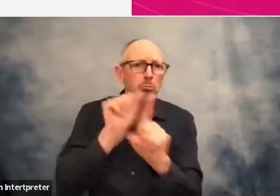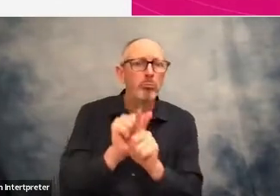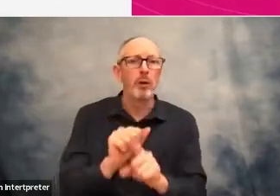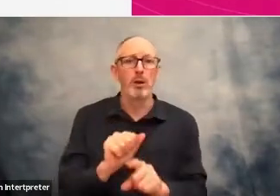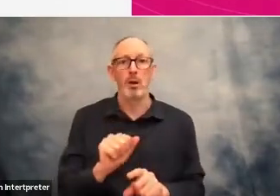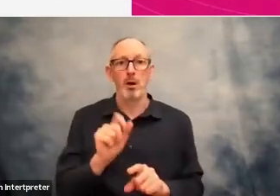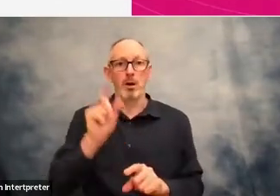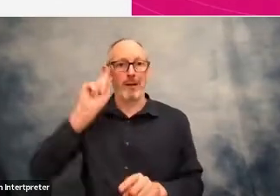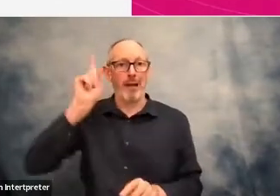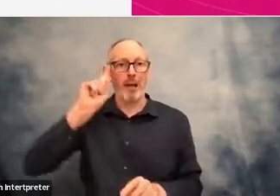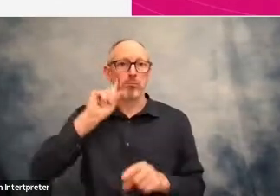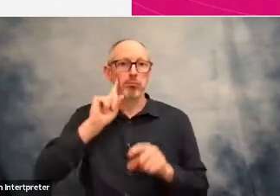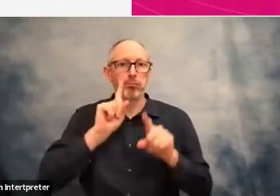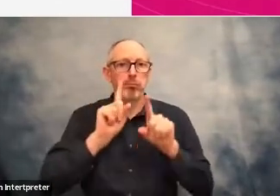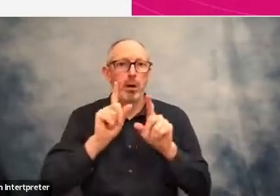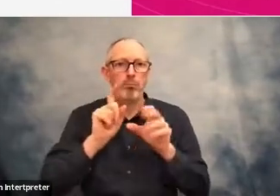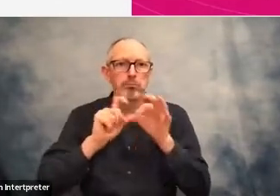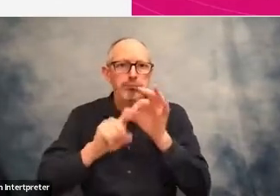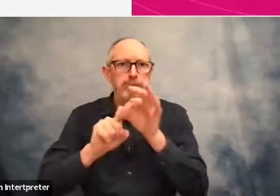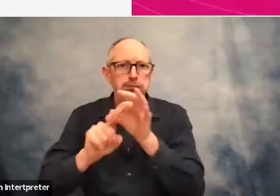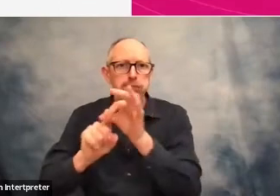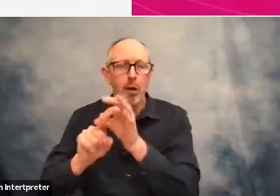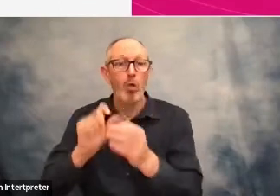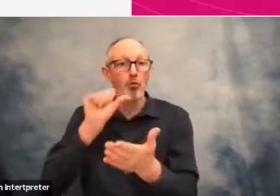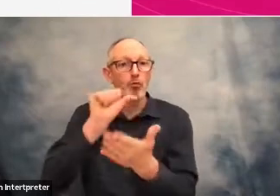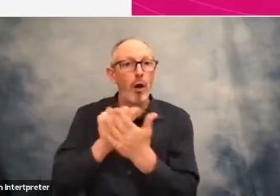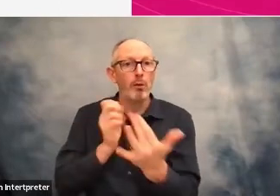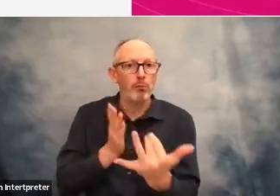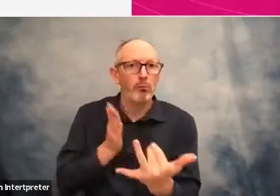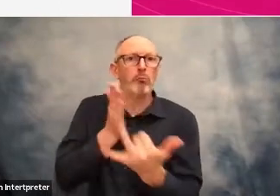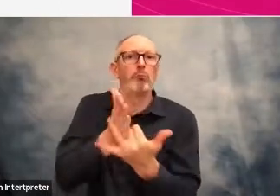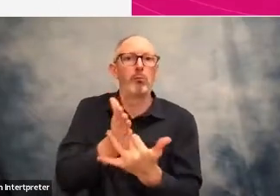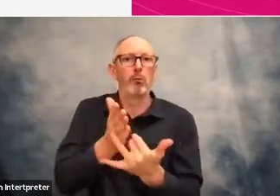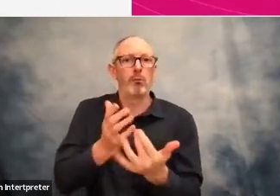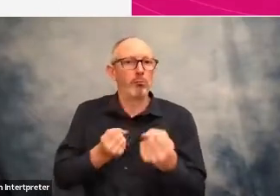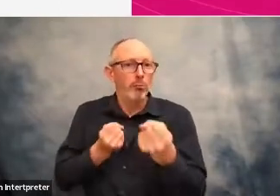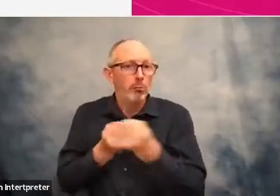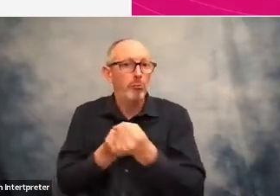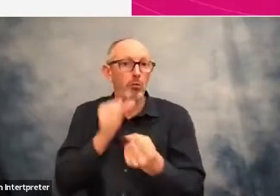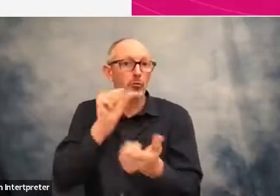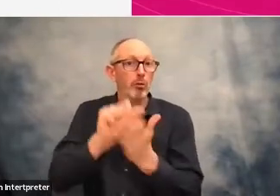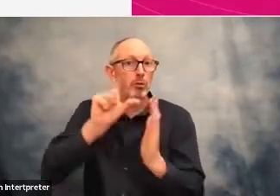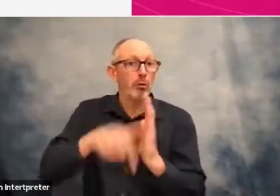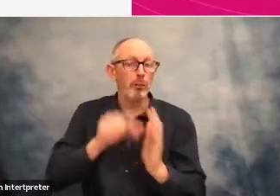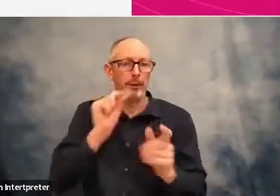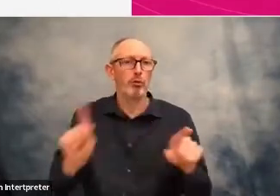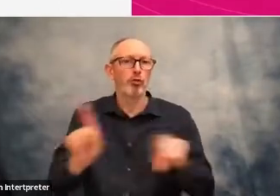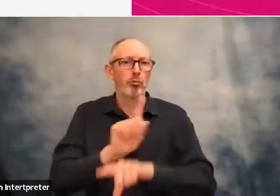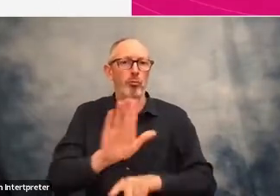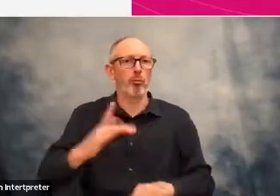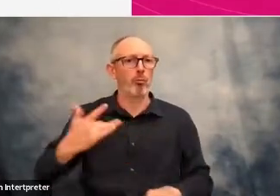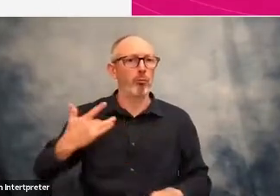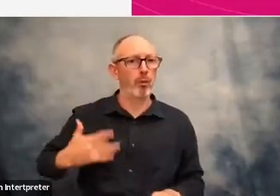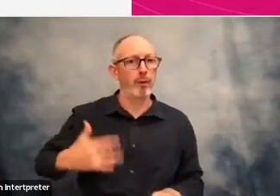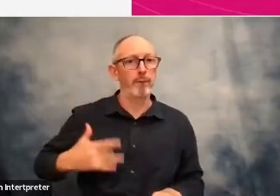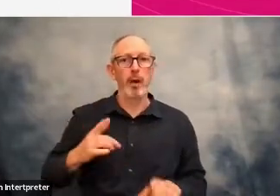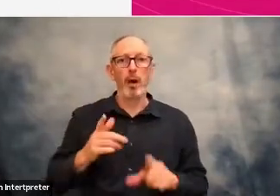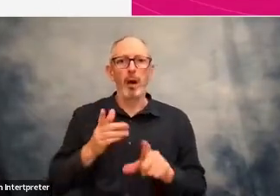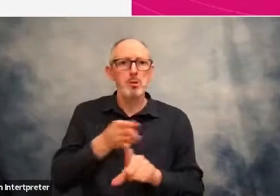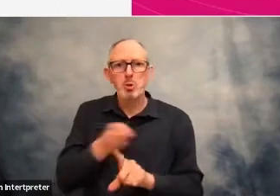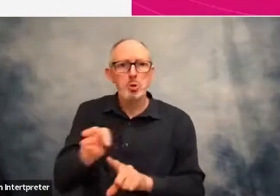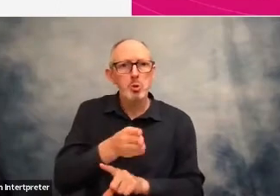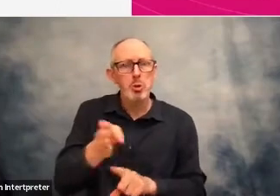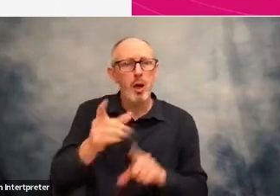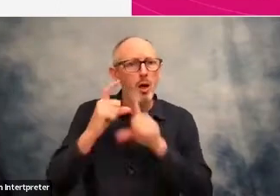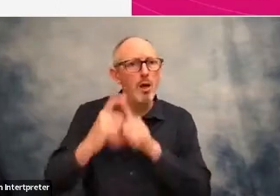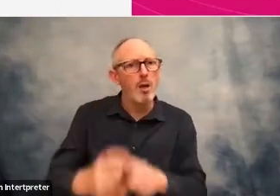harder than most. What if the right intervention at the right moment could change a life? These pathways are genuinely difficult. Clinical evidence cycles